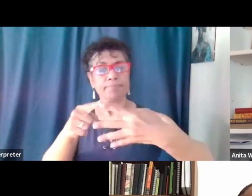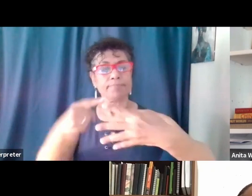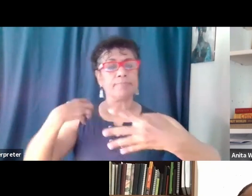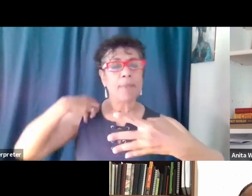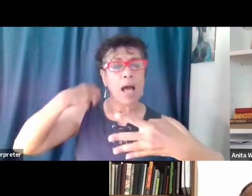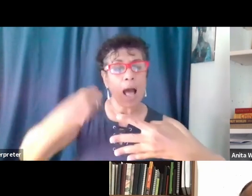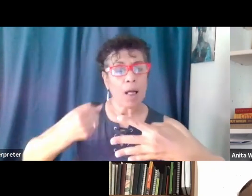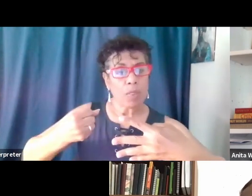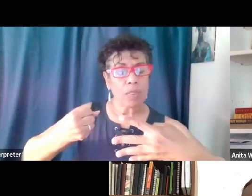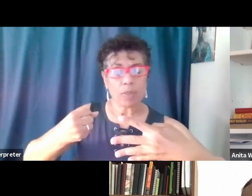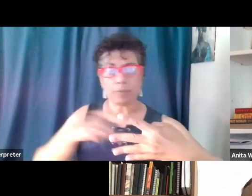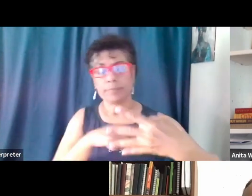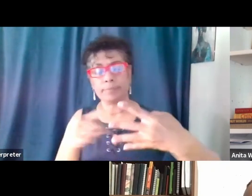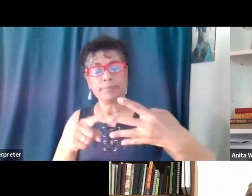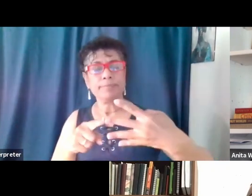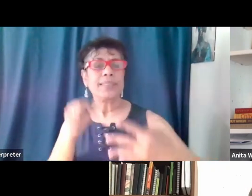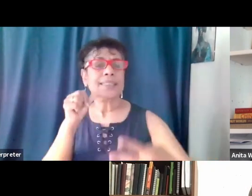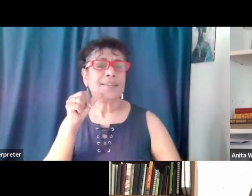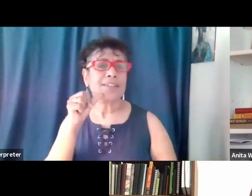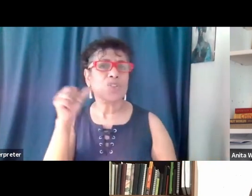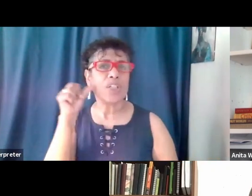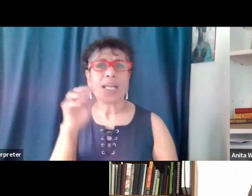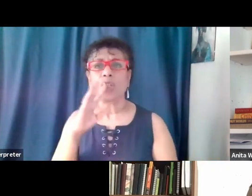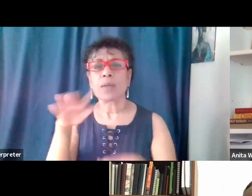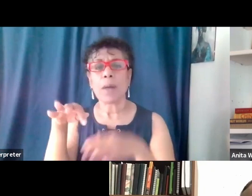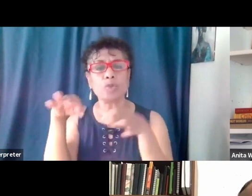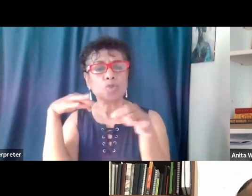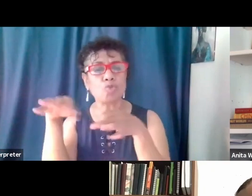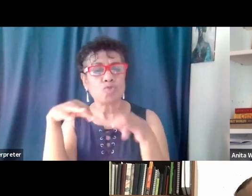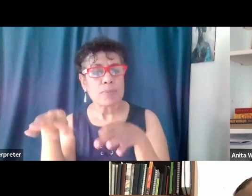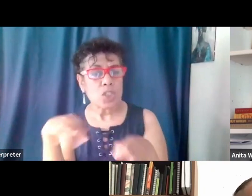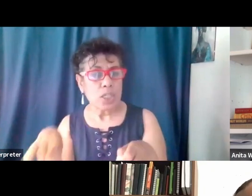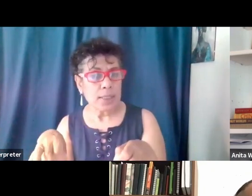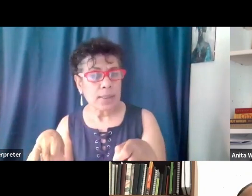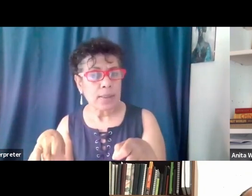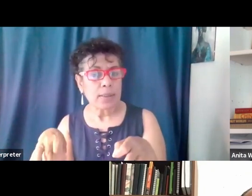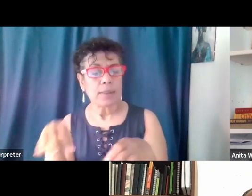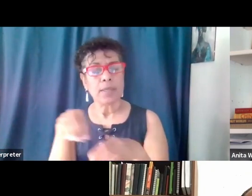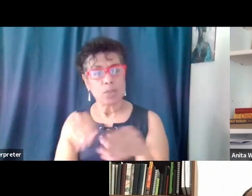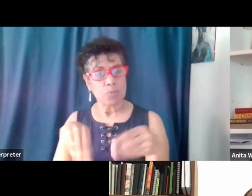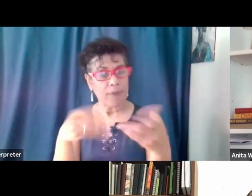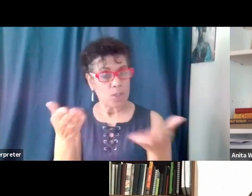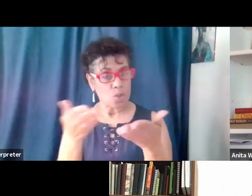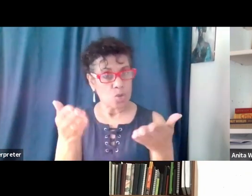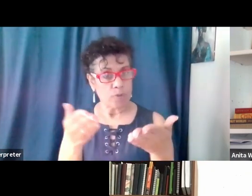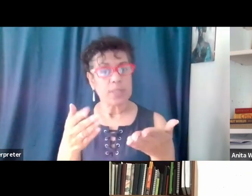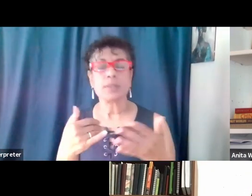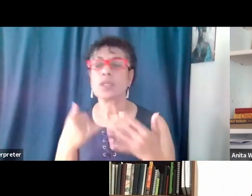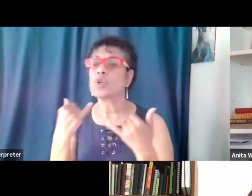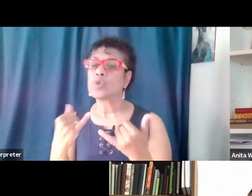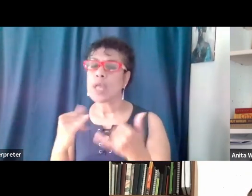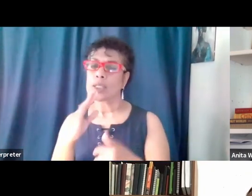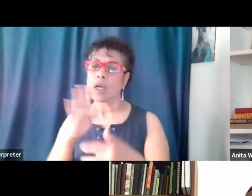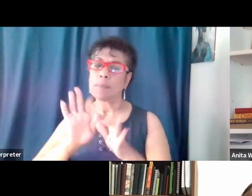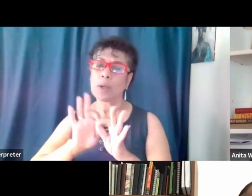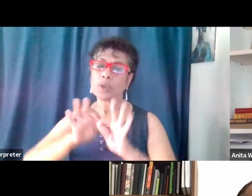well-being. Yesterday was around description as a process and a service. And today it's around